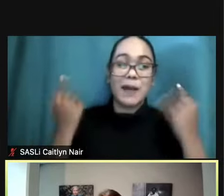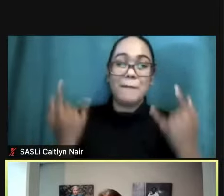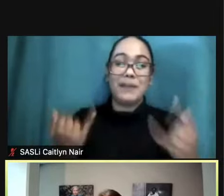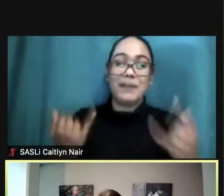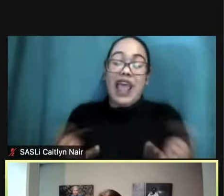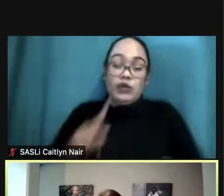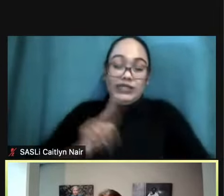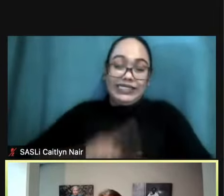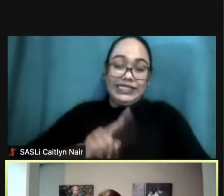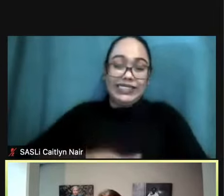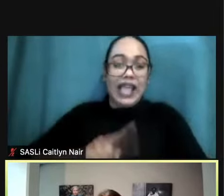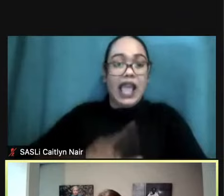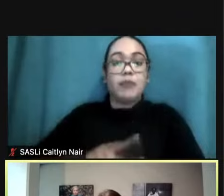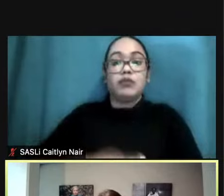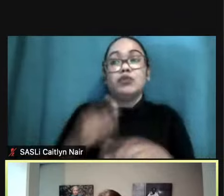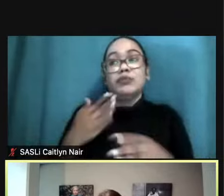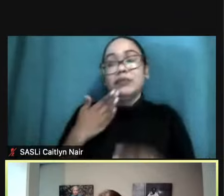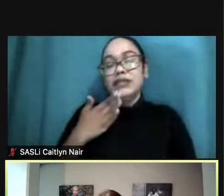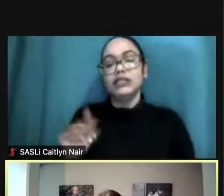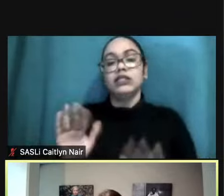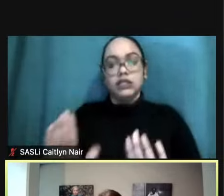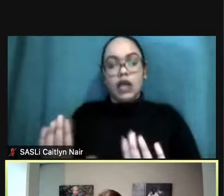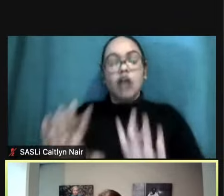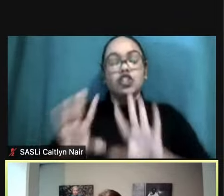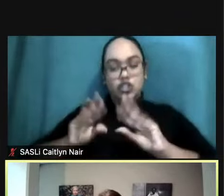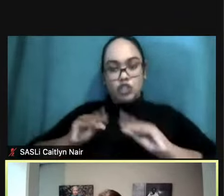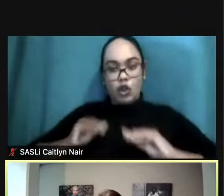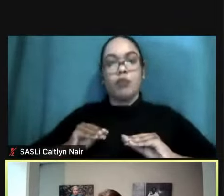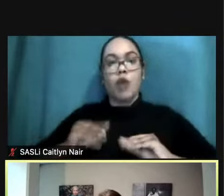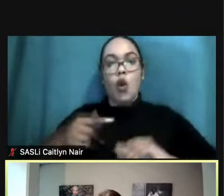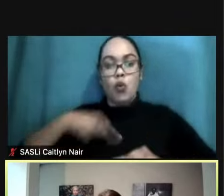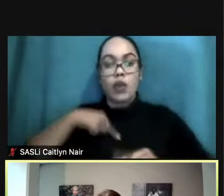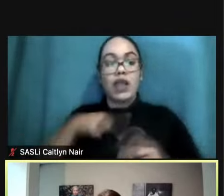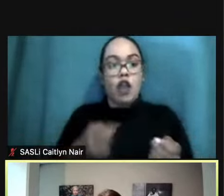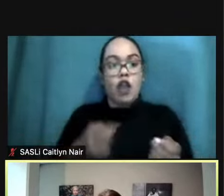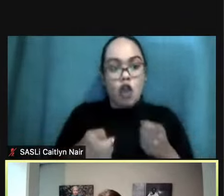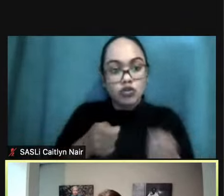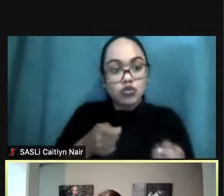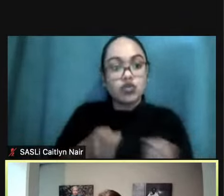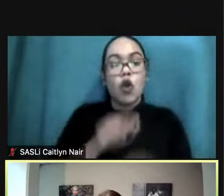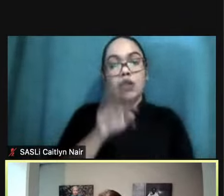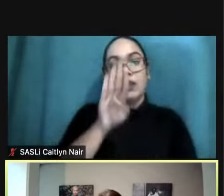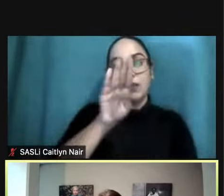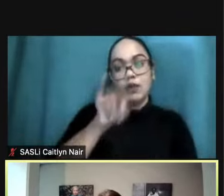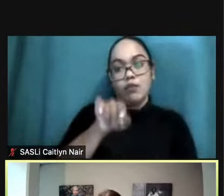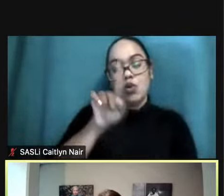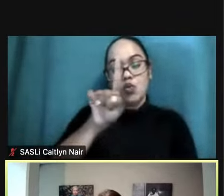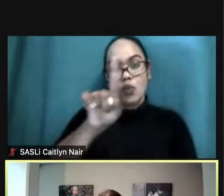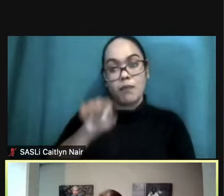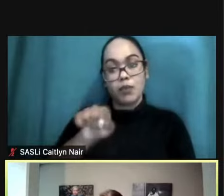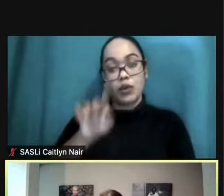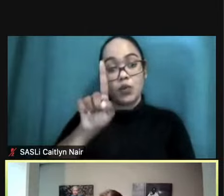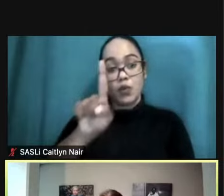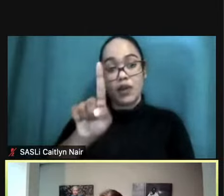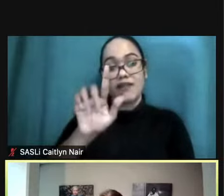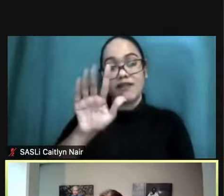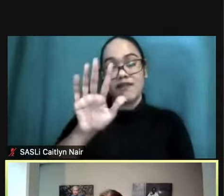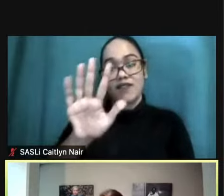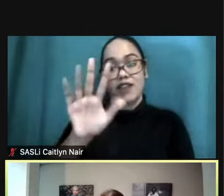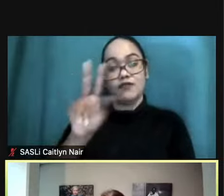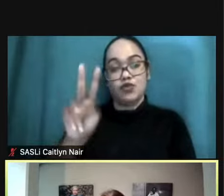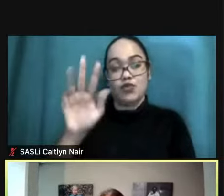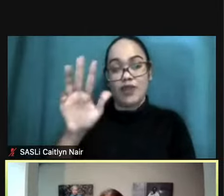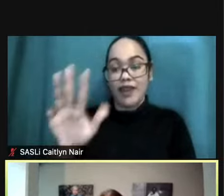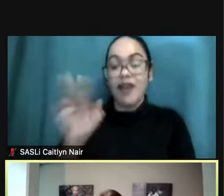cluster outbreaks so we can get in control of this variant and prepare the health system in case this variant that concern